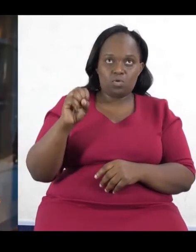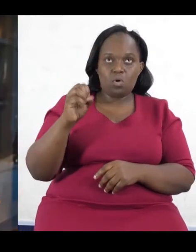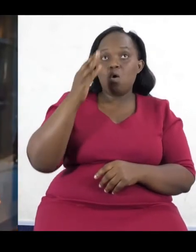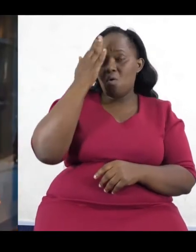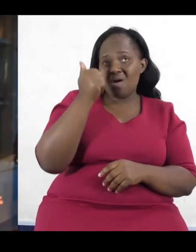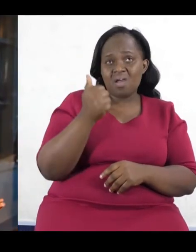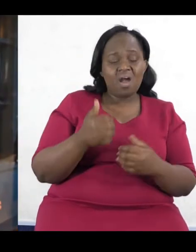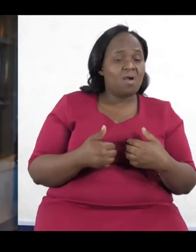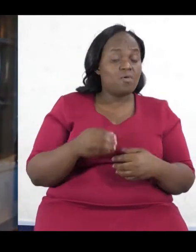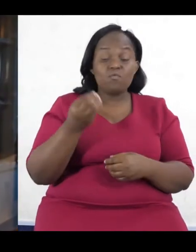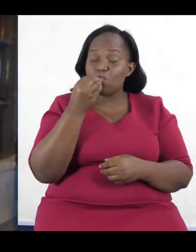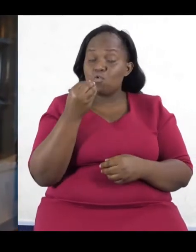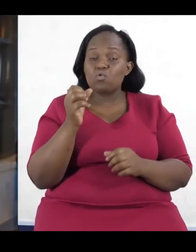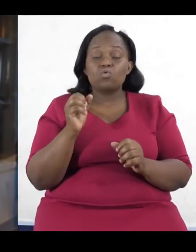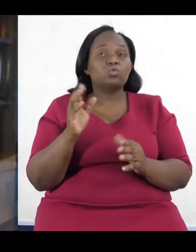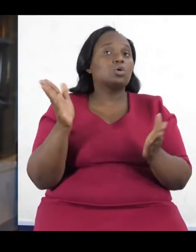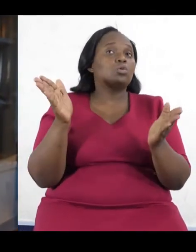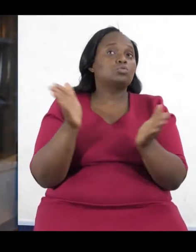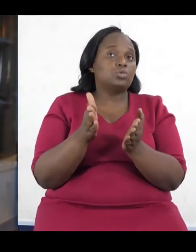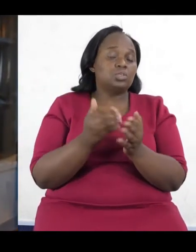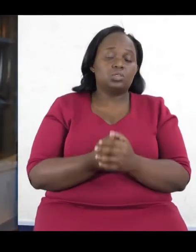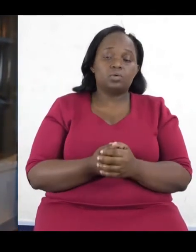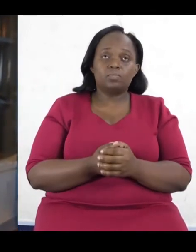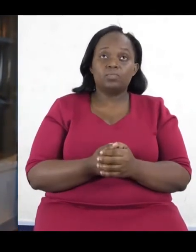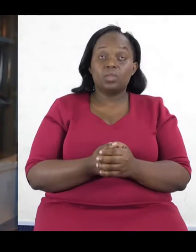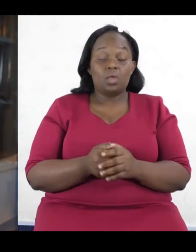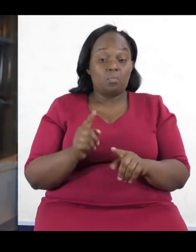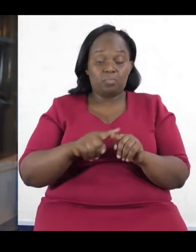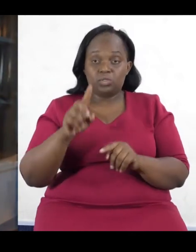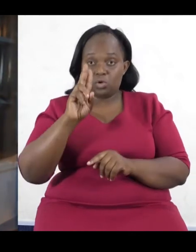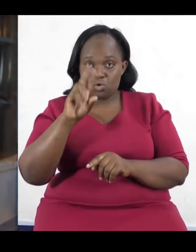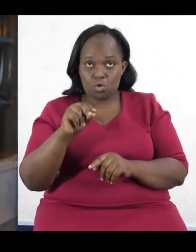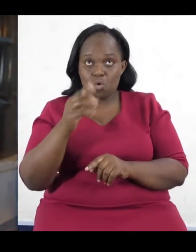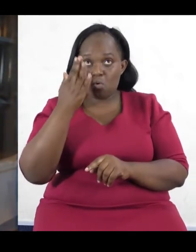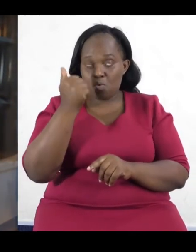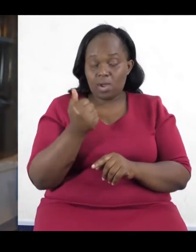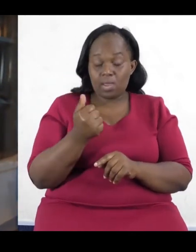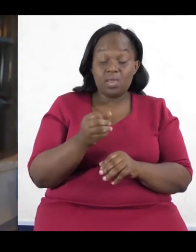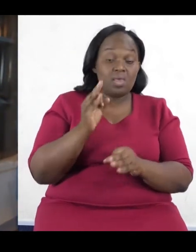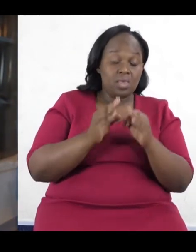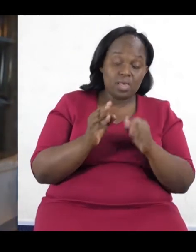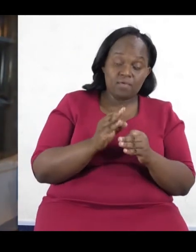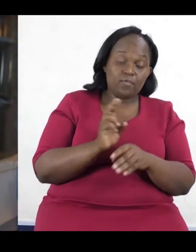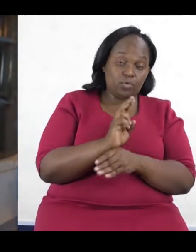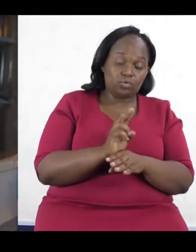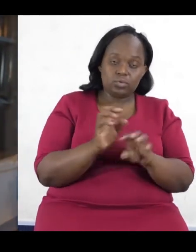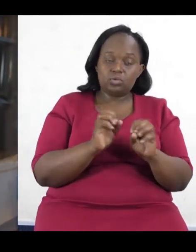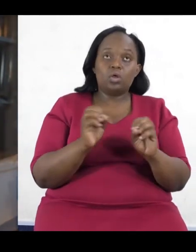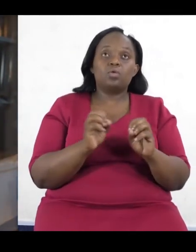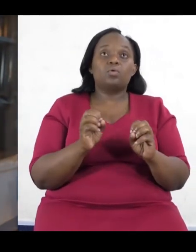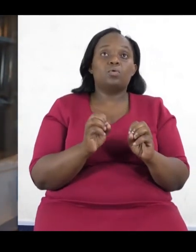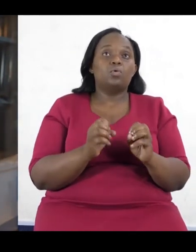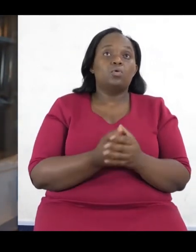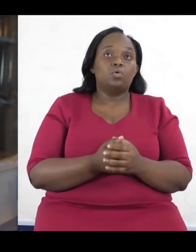because currently we have food shortage. And I would say no, because we've not exploited or have any